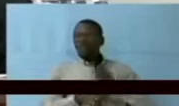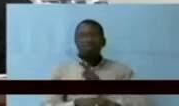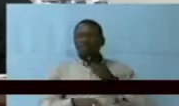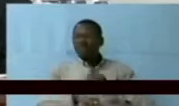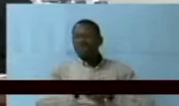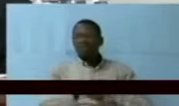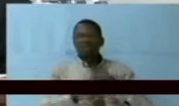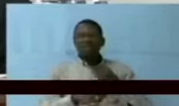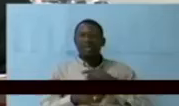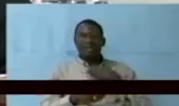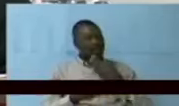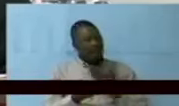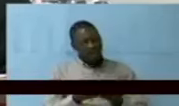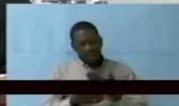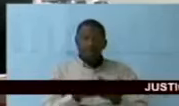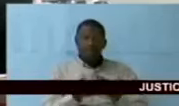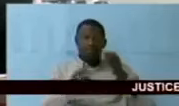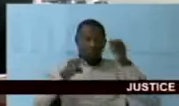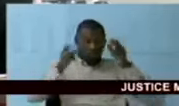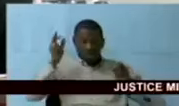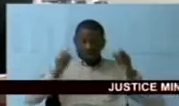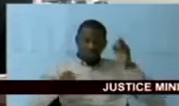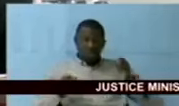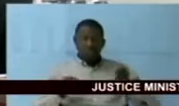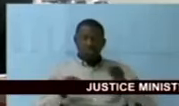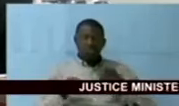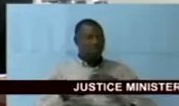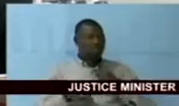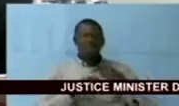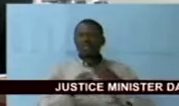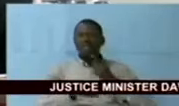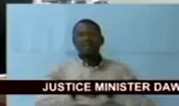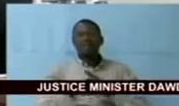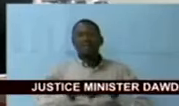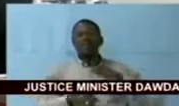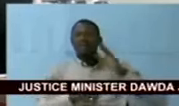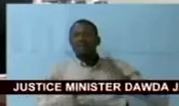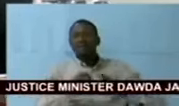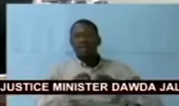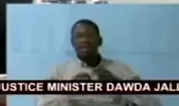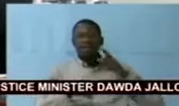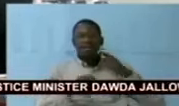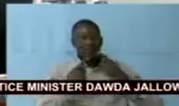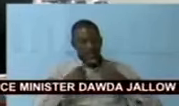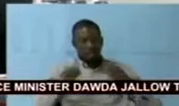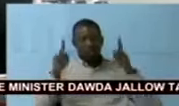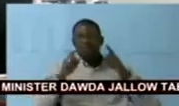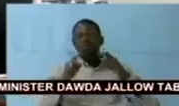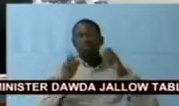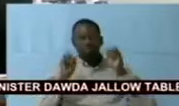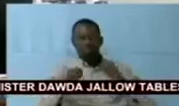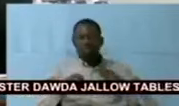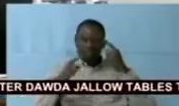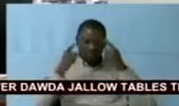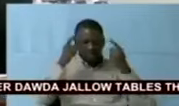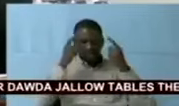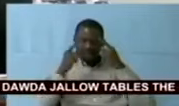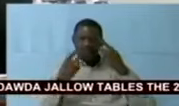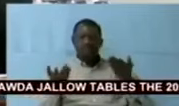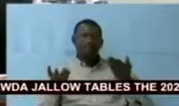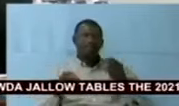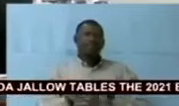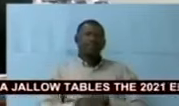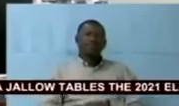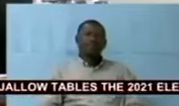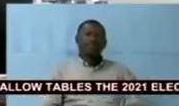interlocutory. Case would have been decided. Kado hani janning itebe la ku tembendiringulu la ku parendiringulu futandi la kiti